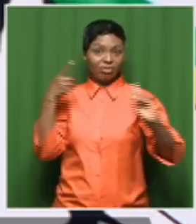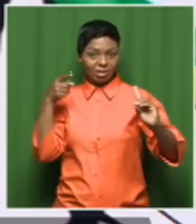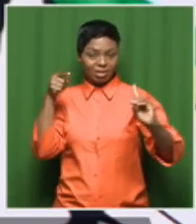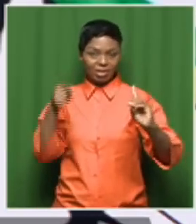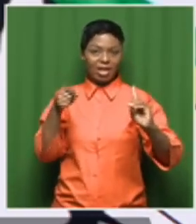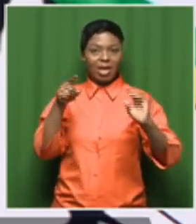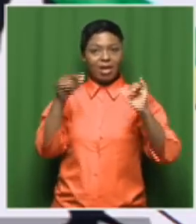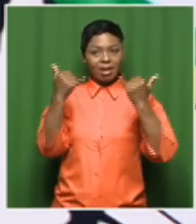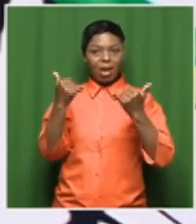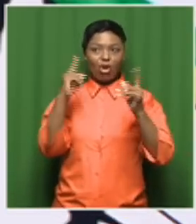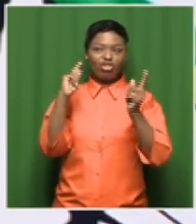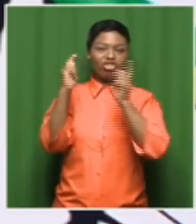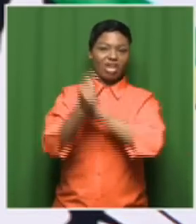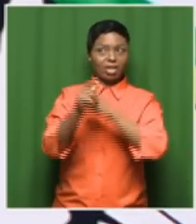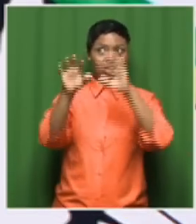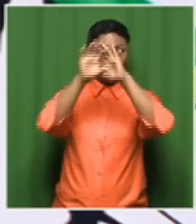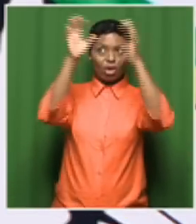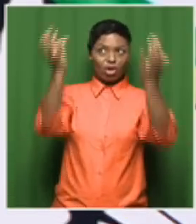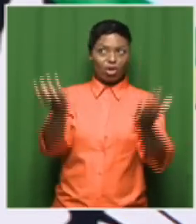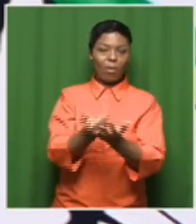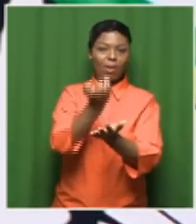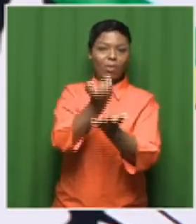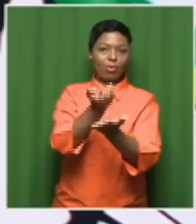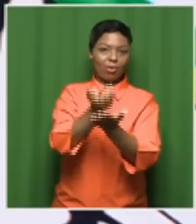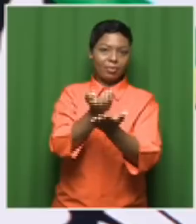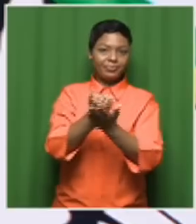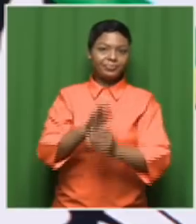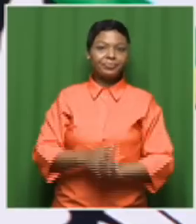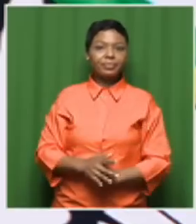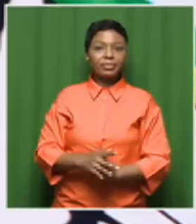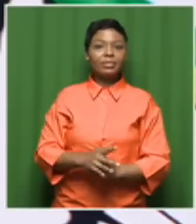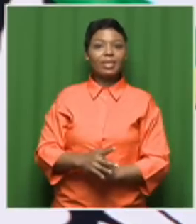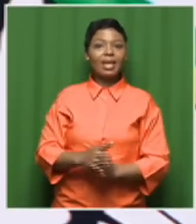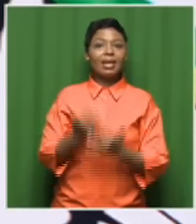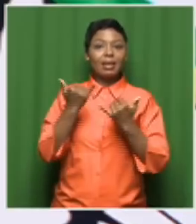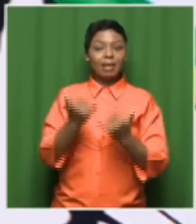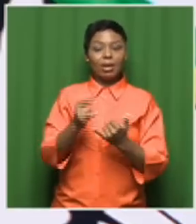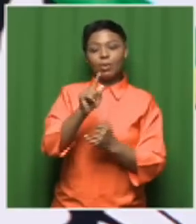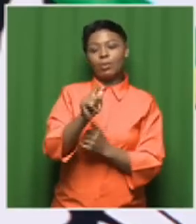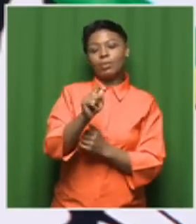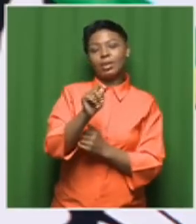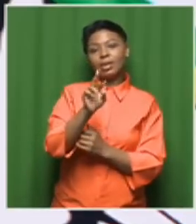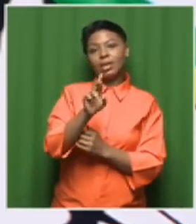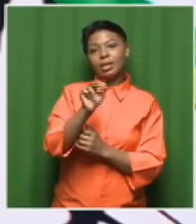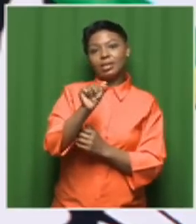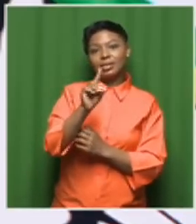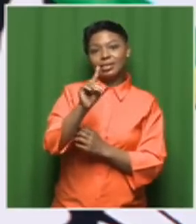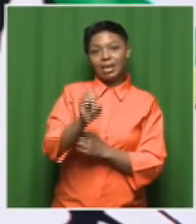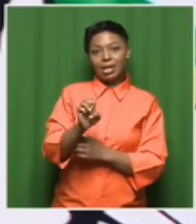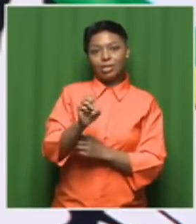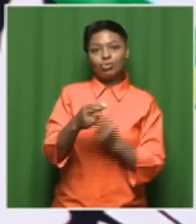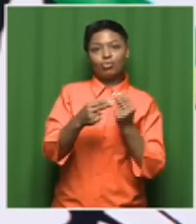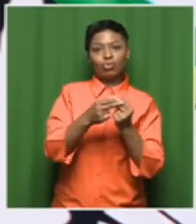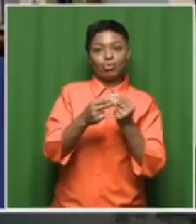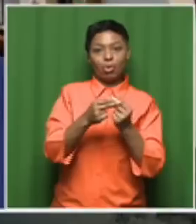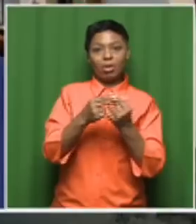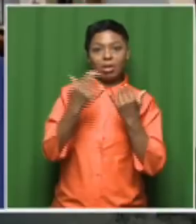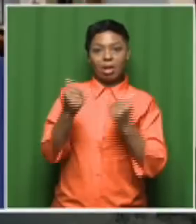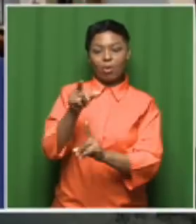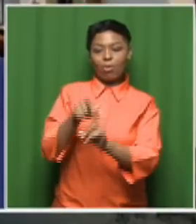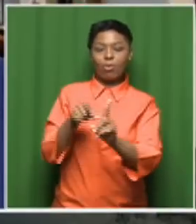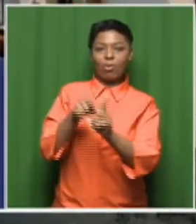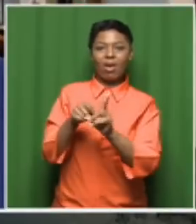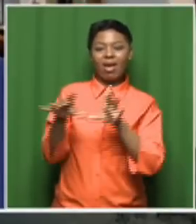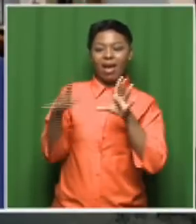global economy. To reflect on the role of trade unions in the 21st century, we're now joined by labour analyst Terry Bell.